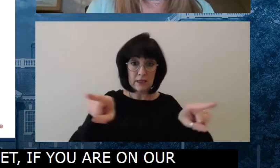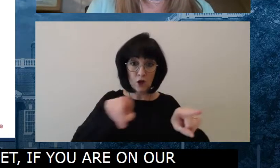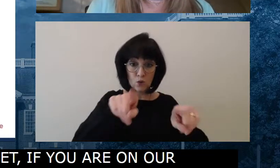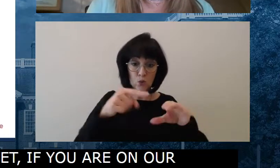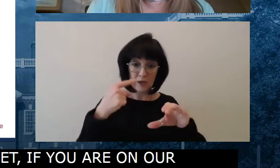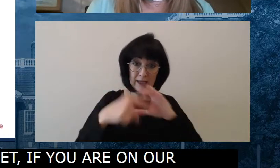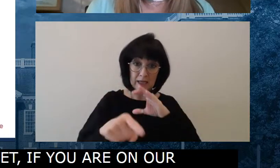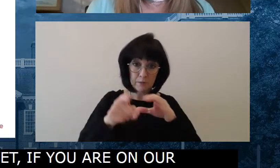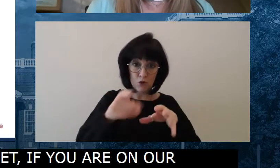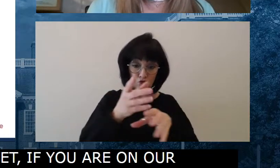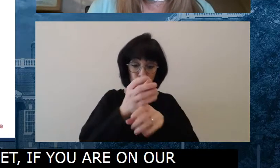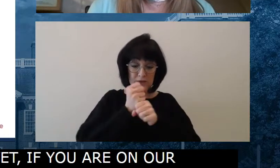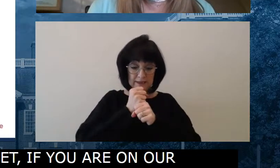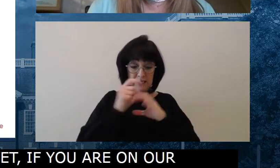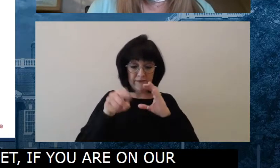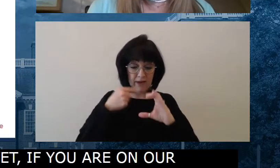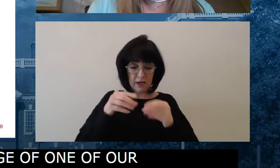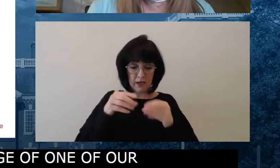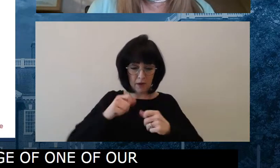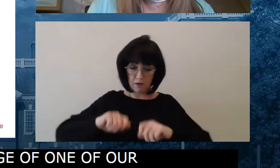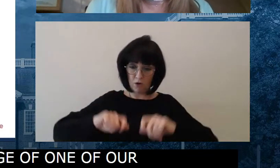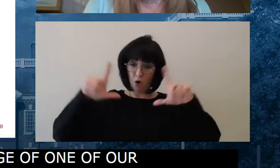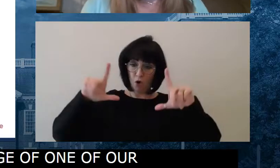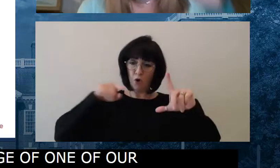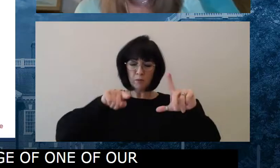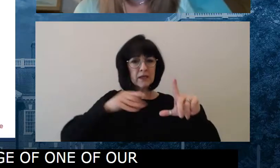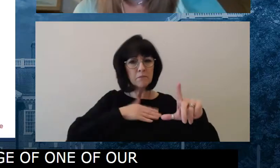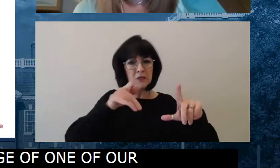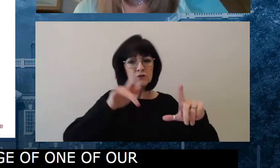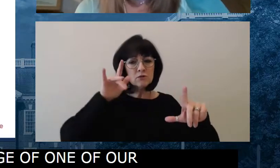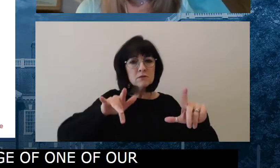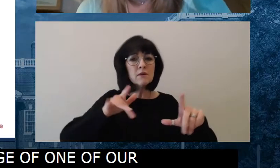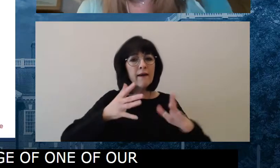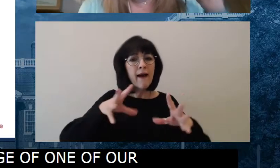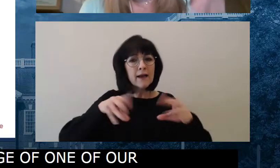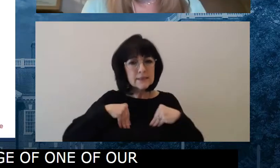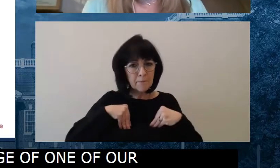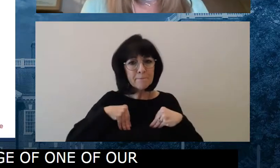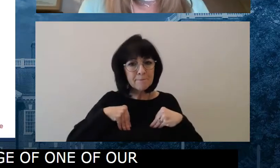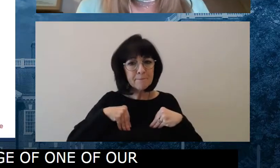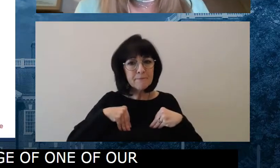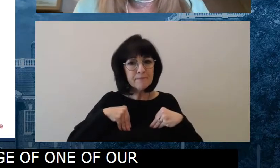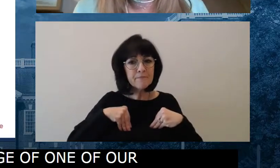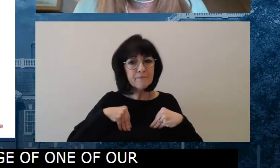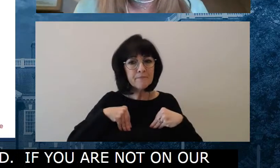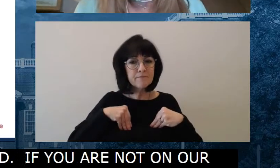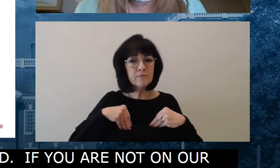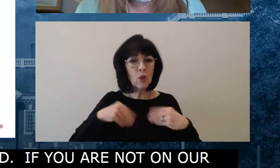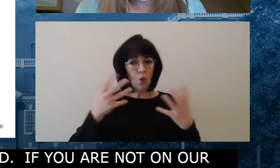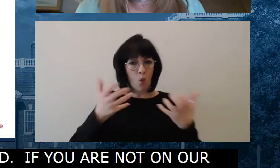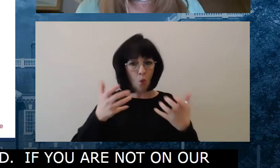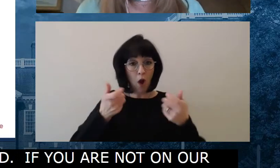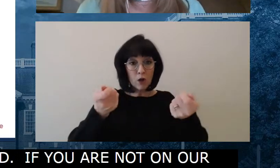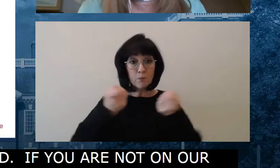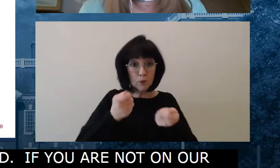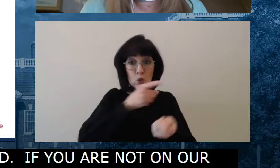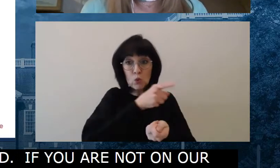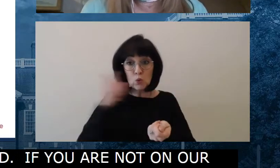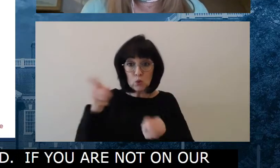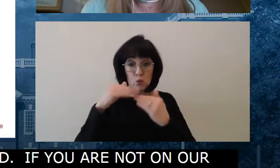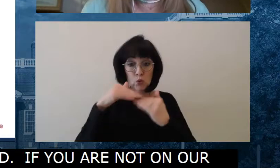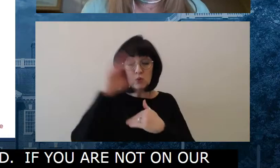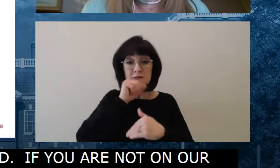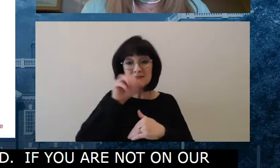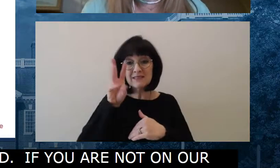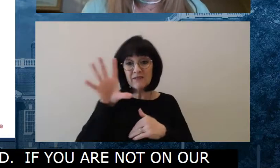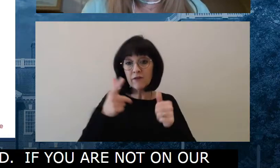If you are not on our waiting list, please do get on our waiting list, because we are going to send out more invitations over